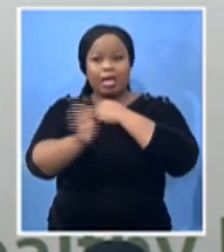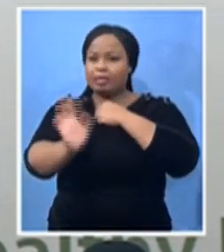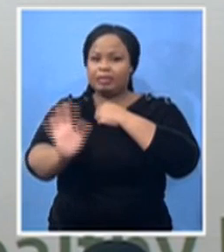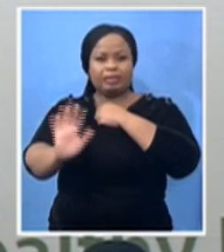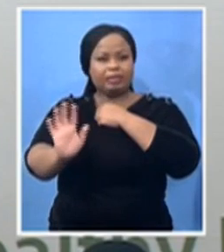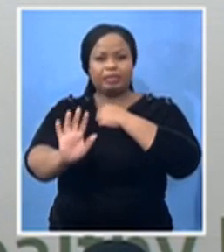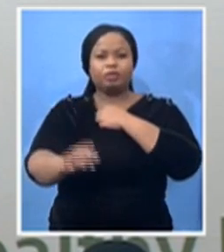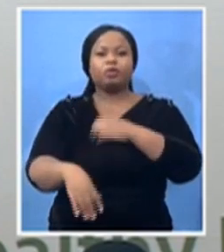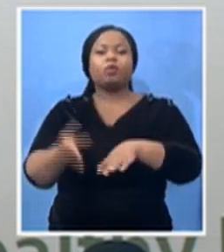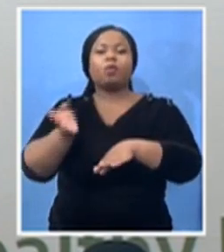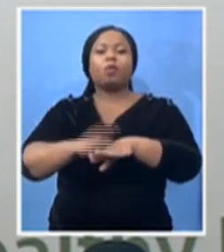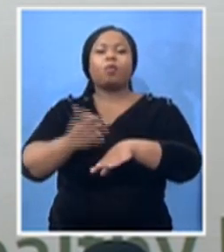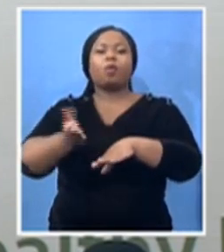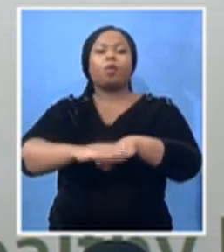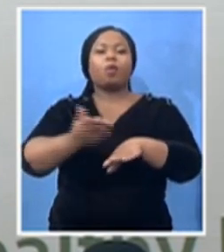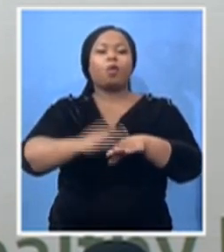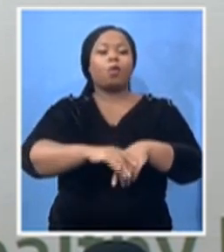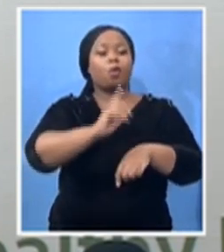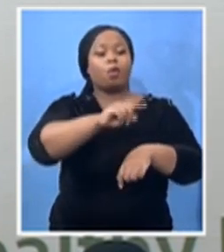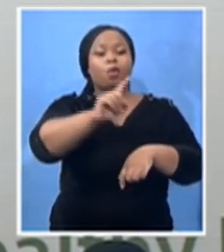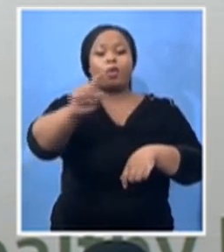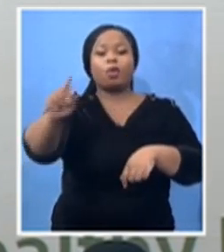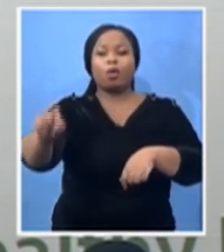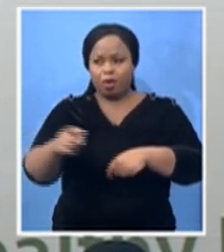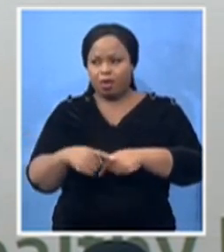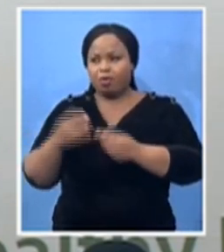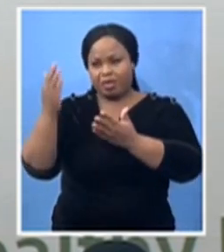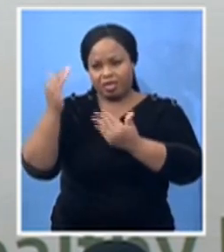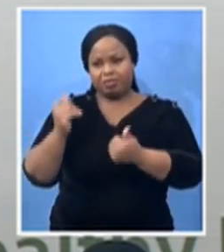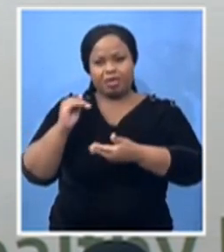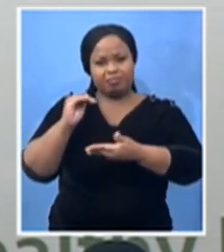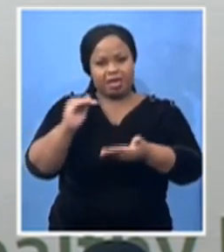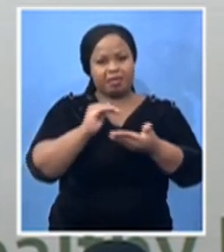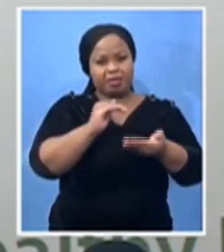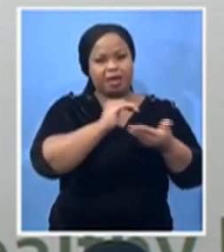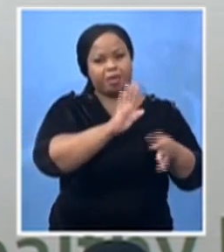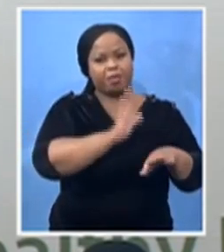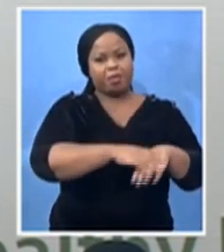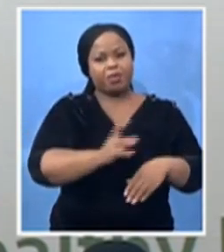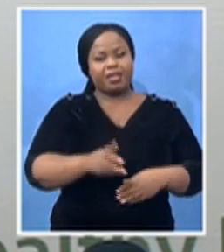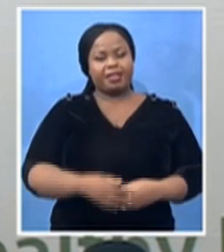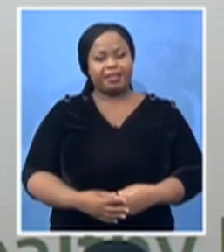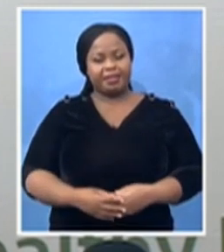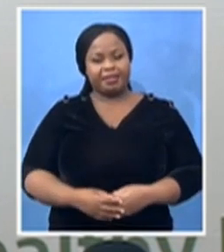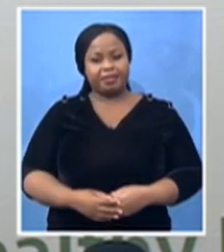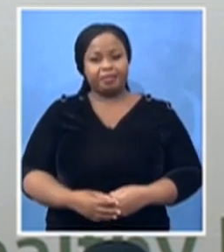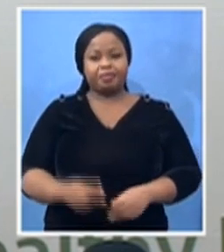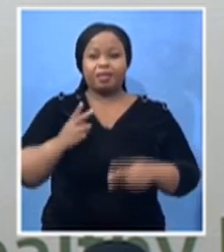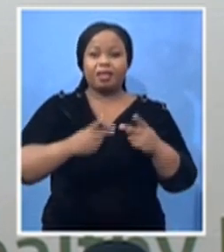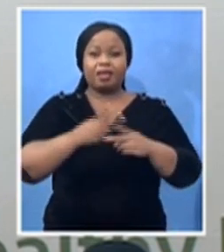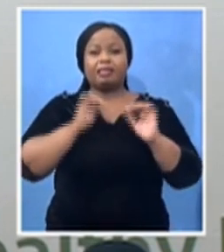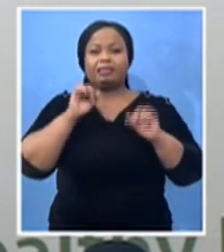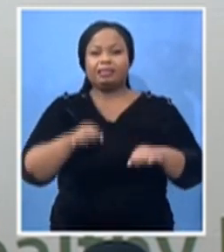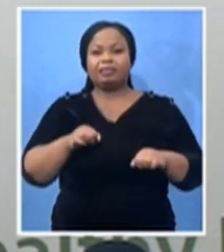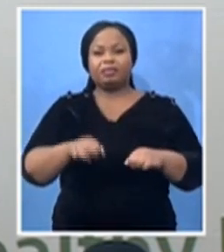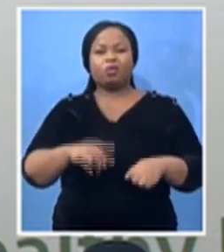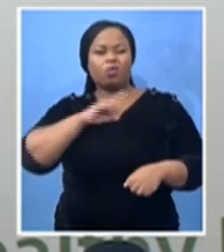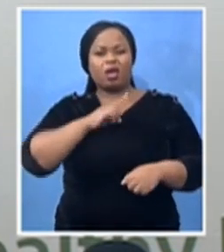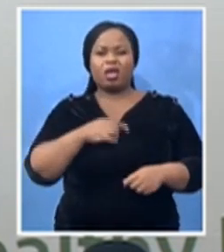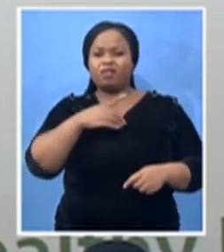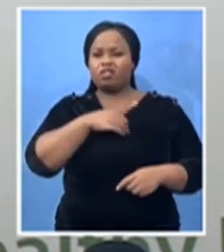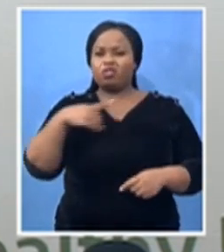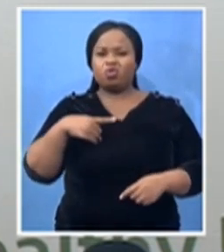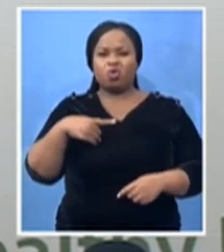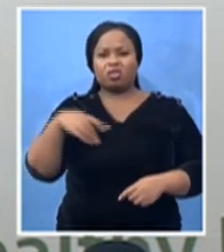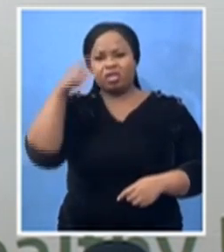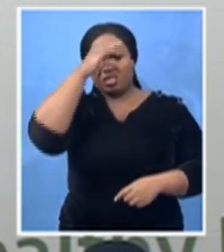have, we'll need to have more of that. Indeed, we have good clinicians here. We did say in the beginning